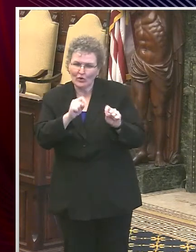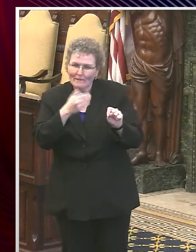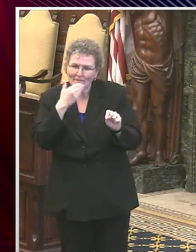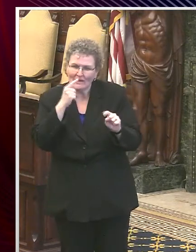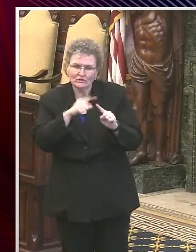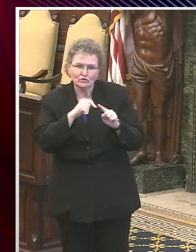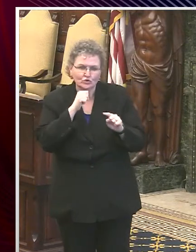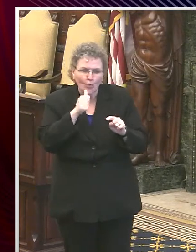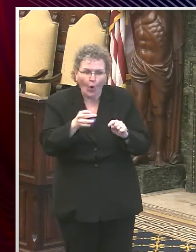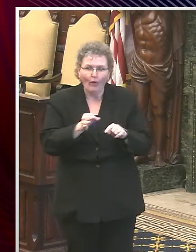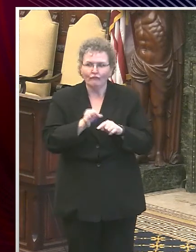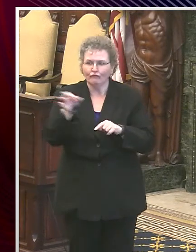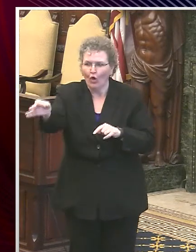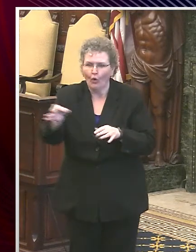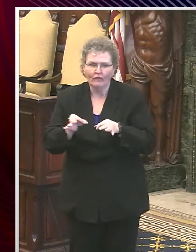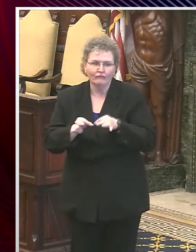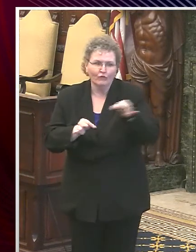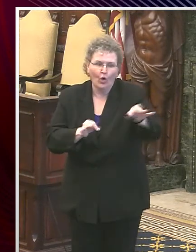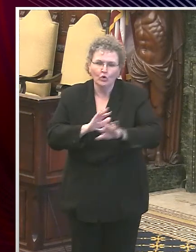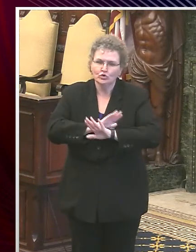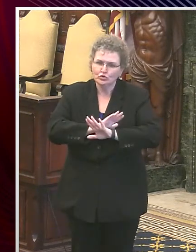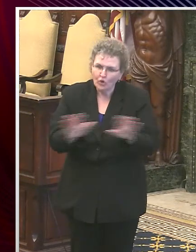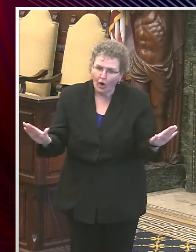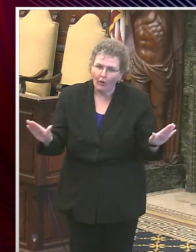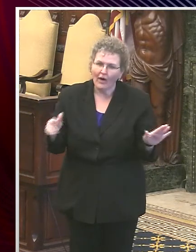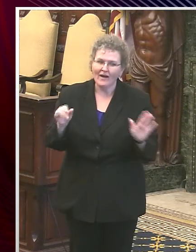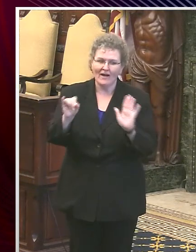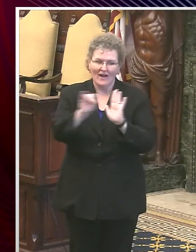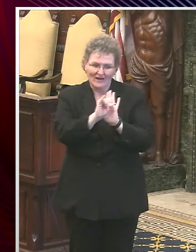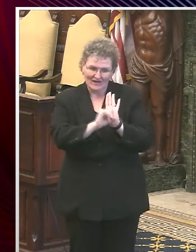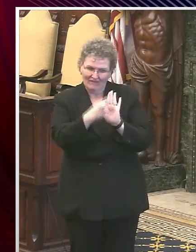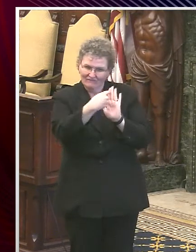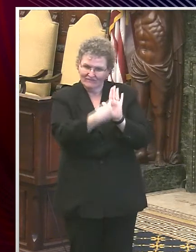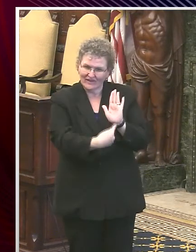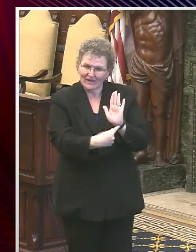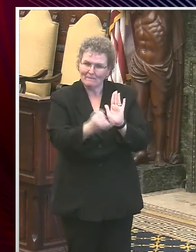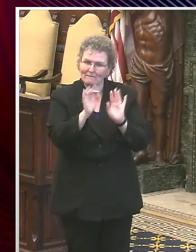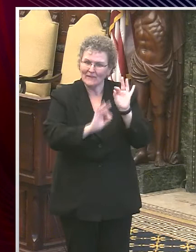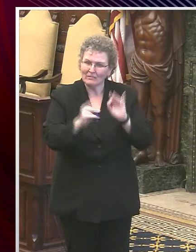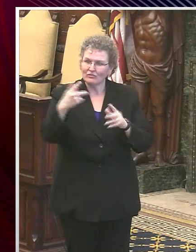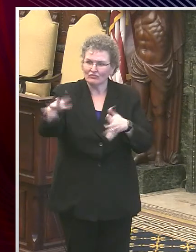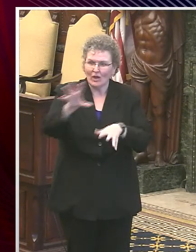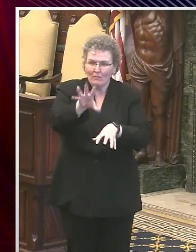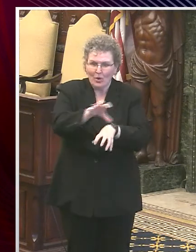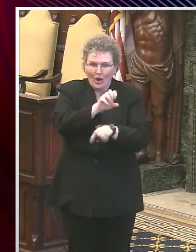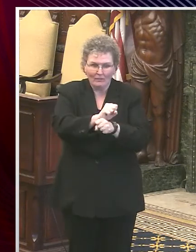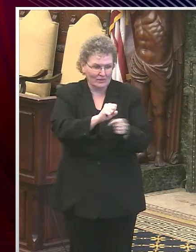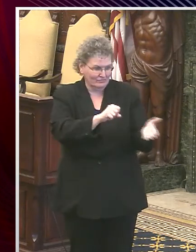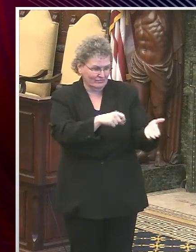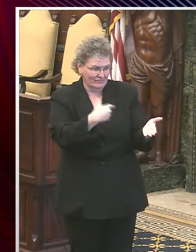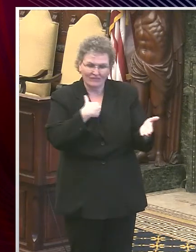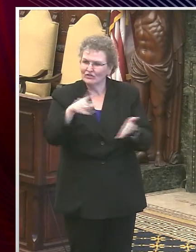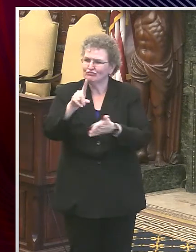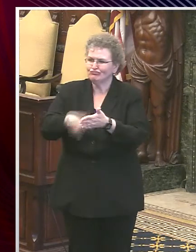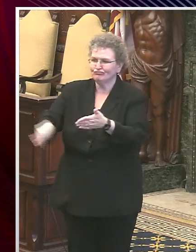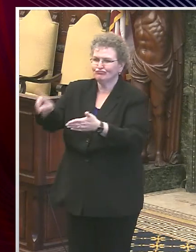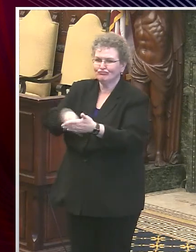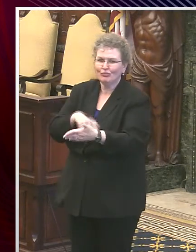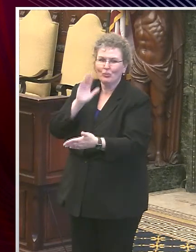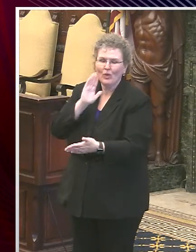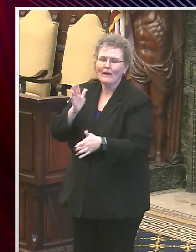forwarding links. And when we can identify people who have signed up inappropriately, canceling those appointments. But we ask for people to